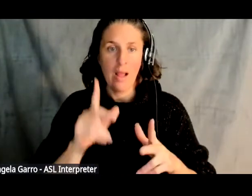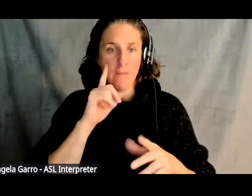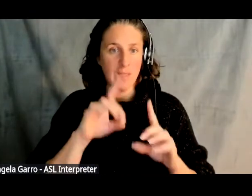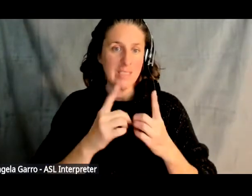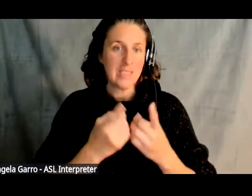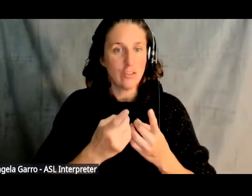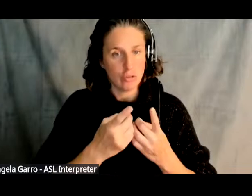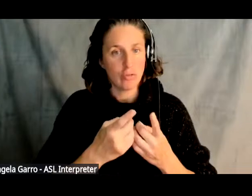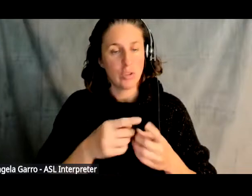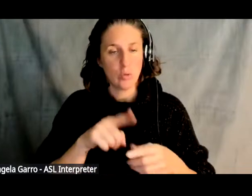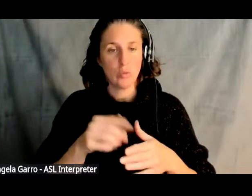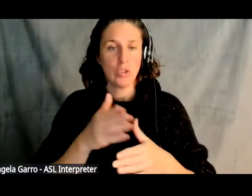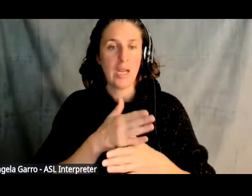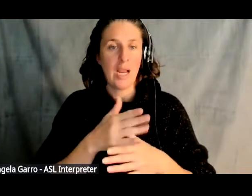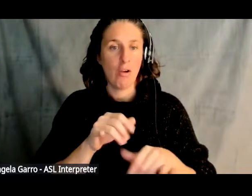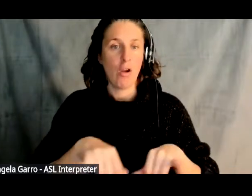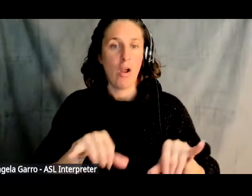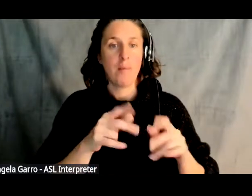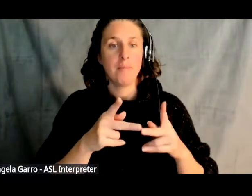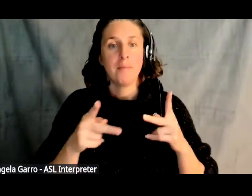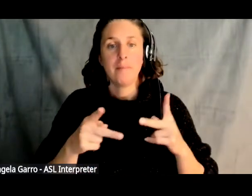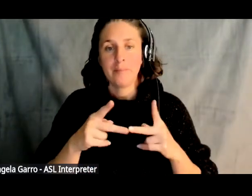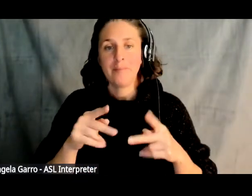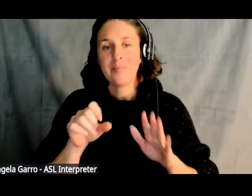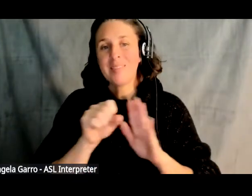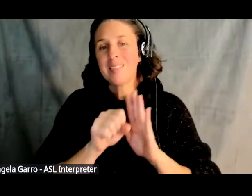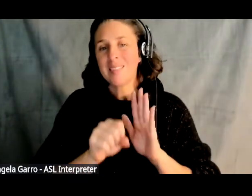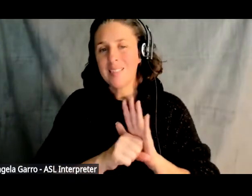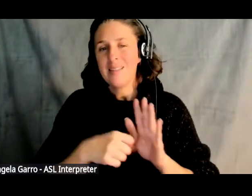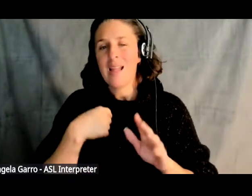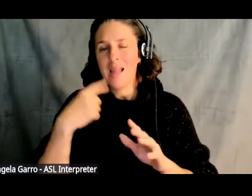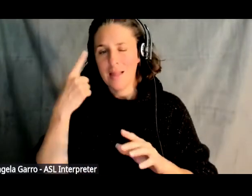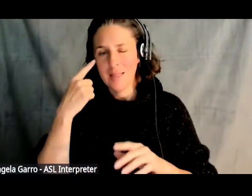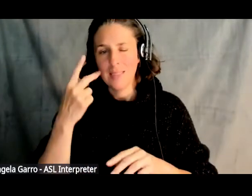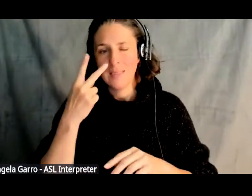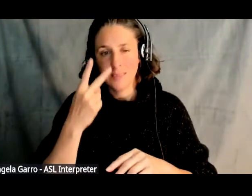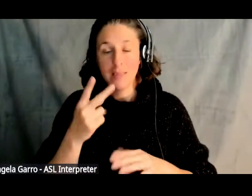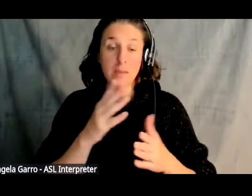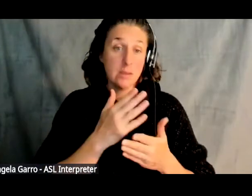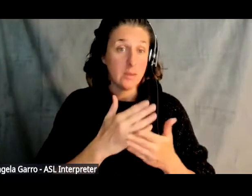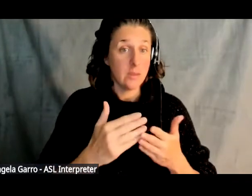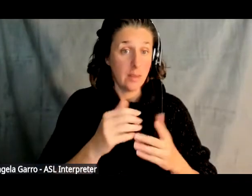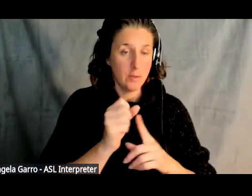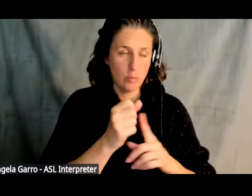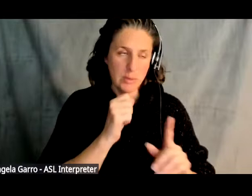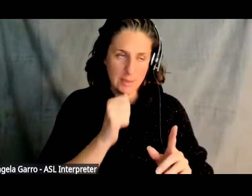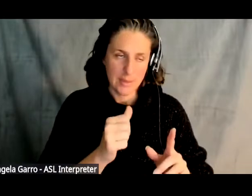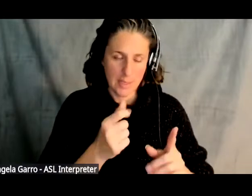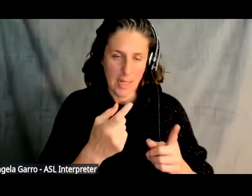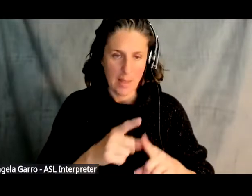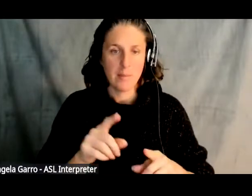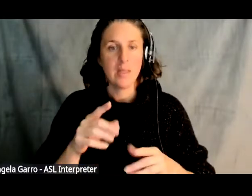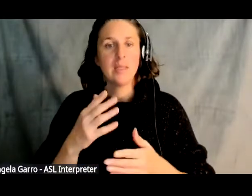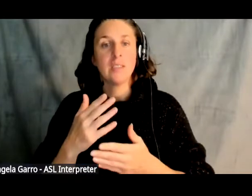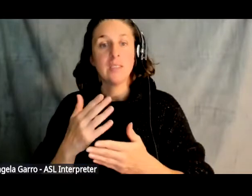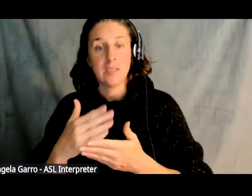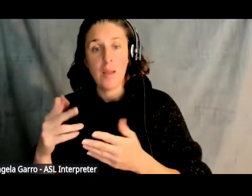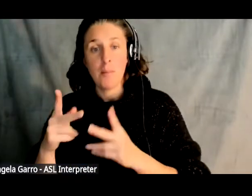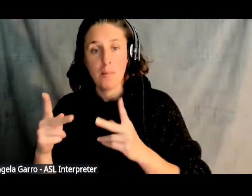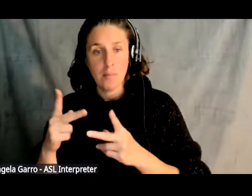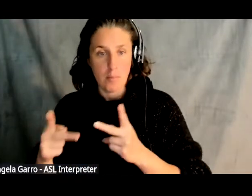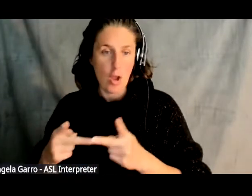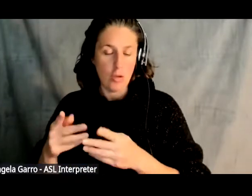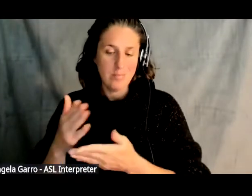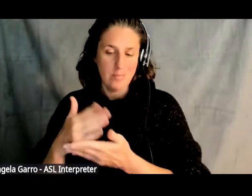a common space. And so the state, I think, sees, so in some places that didn't happen, right? In some parts of the state, they still have those. But I think the